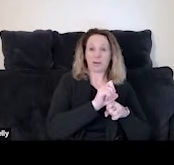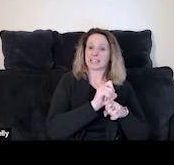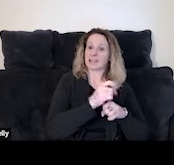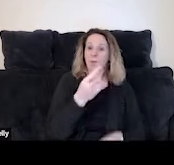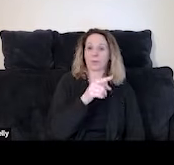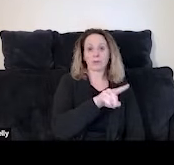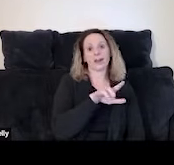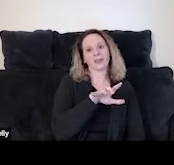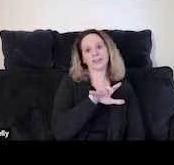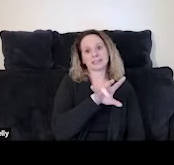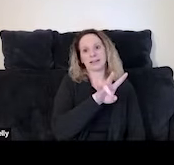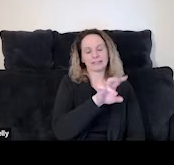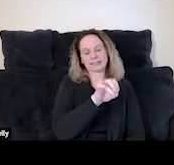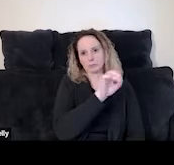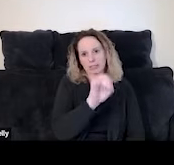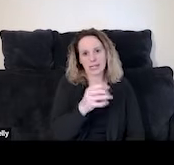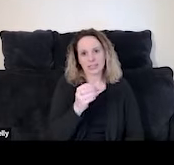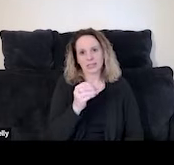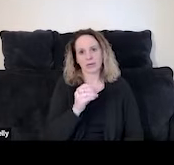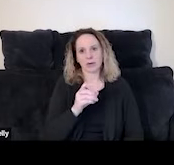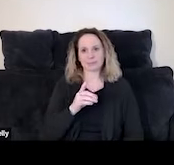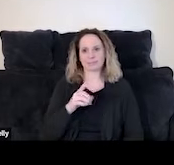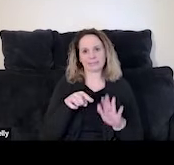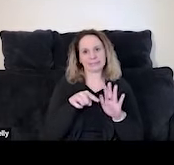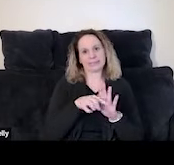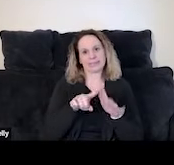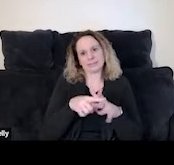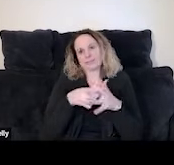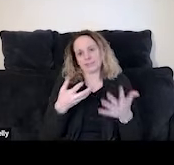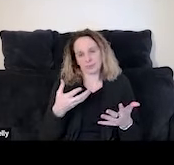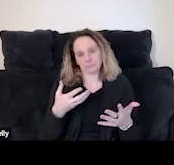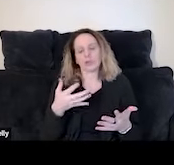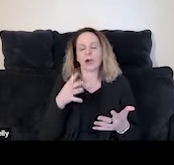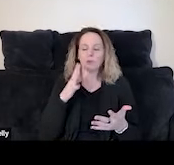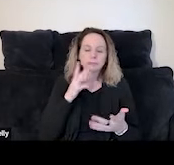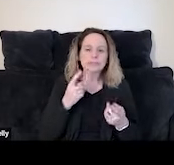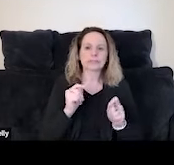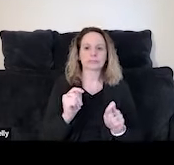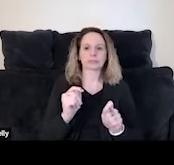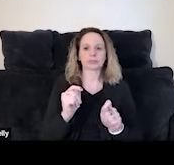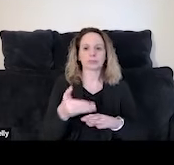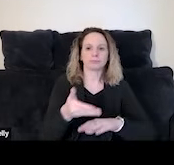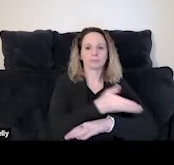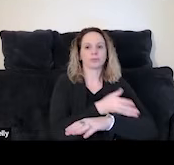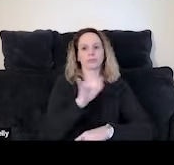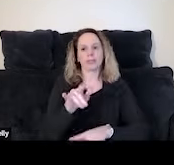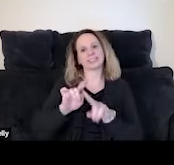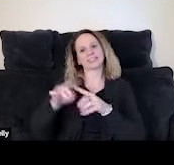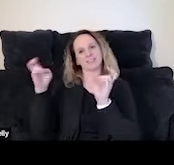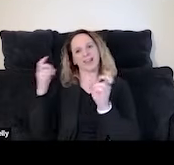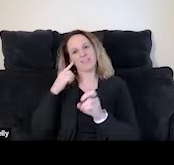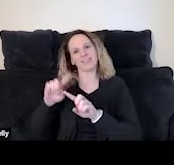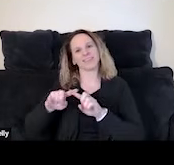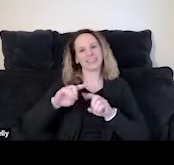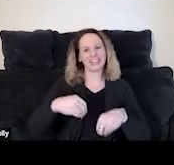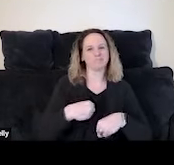were already starting at a deficit. So we do have workforce efforts underway, probably a different topic for a different webinar,